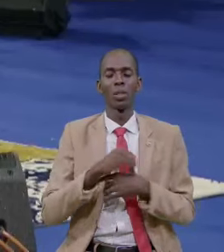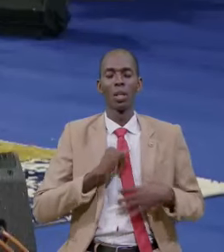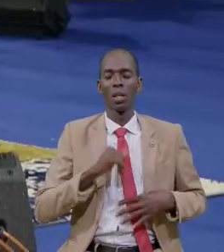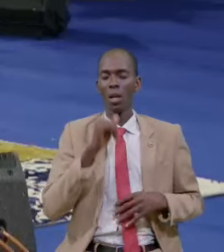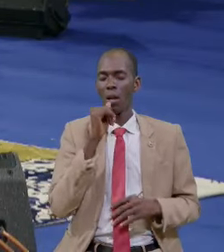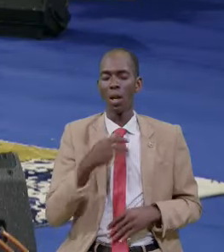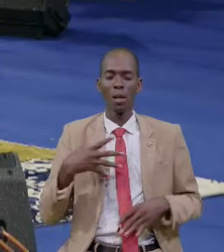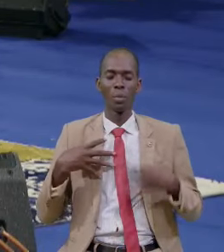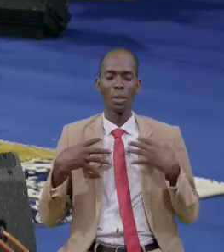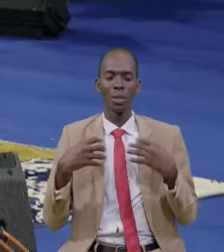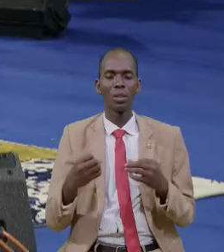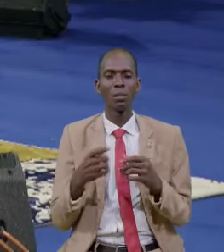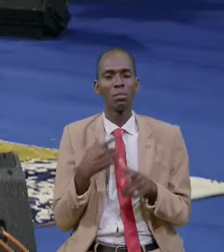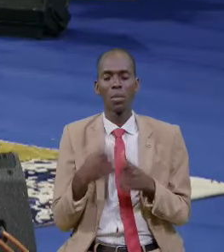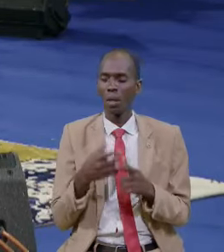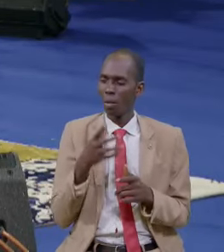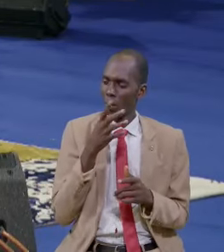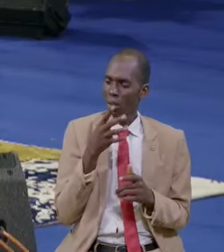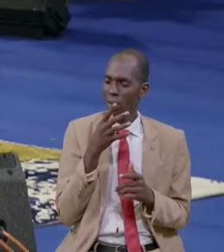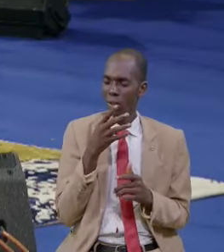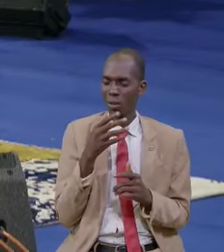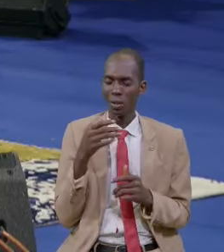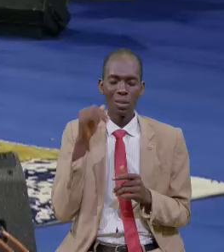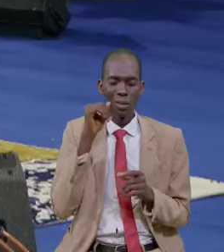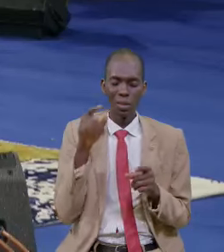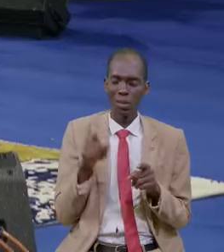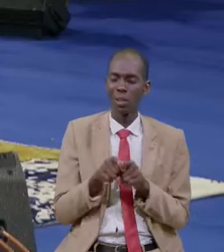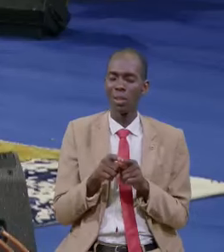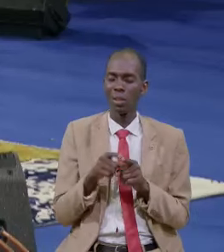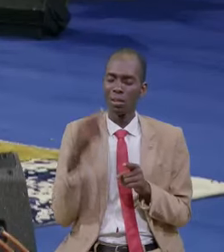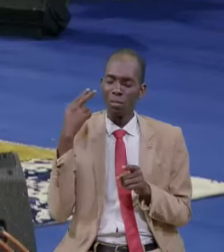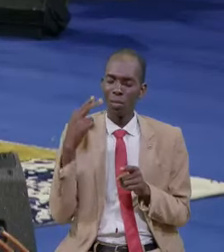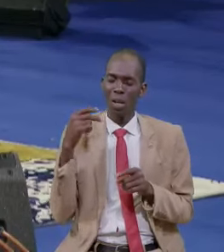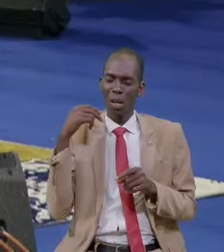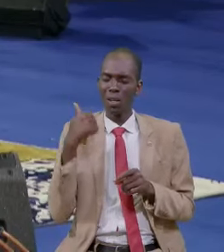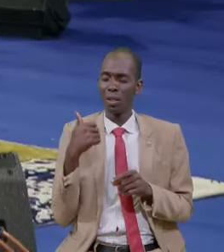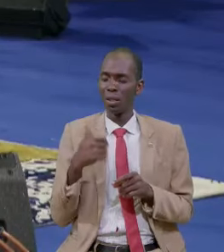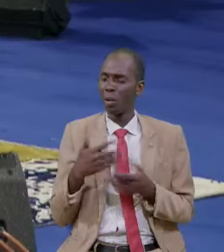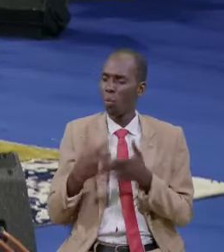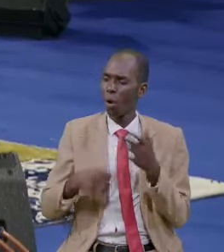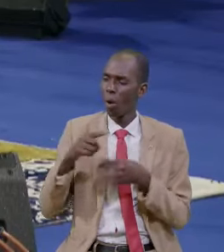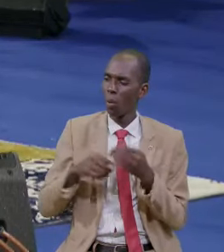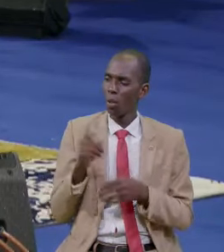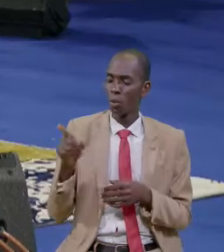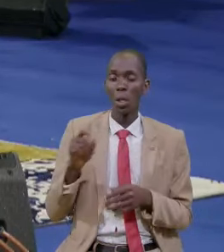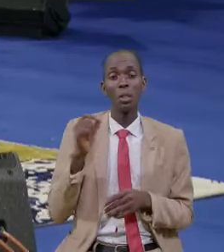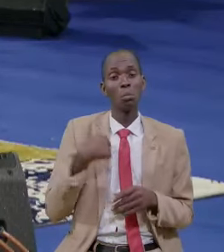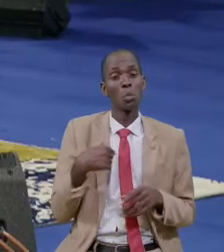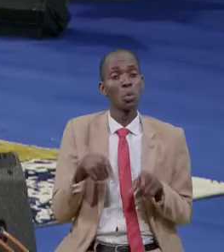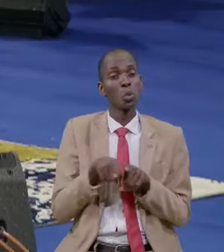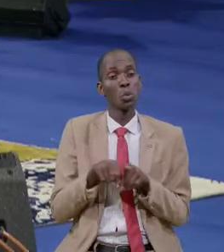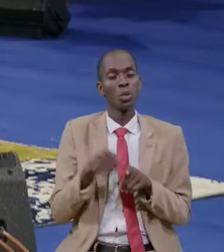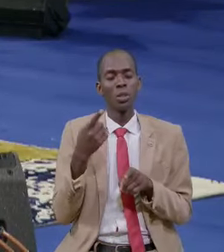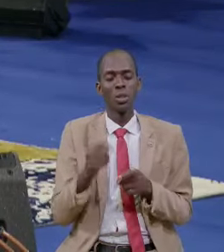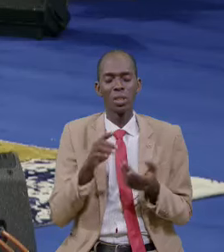madam, sister, mother will say, you say so, me too, the deadness in my